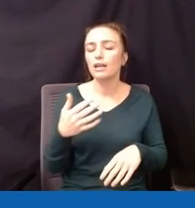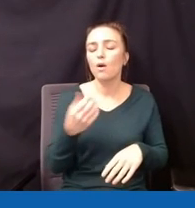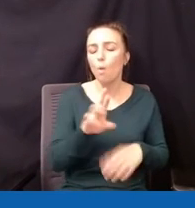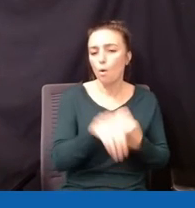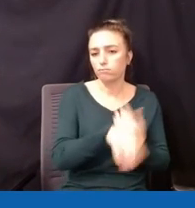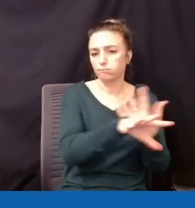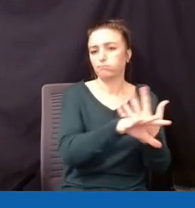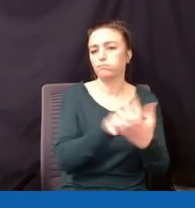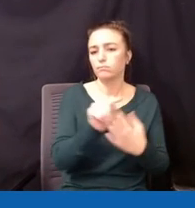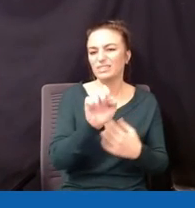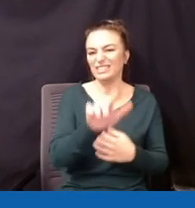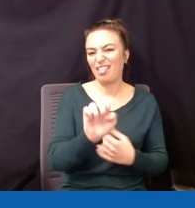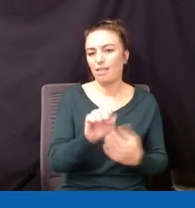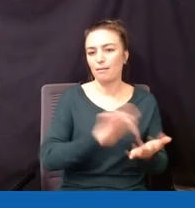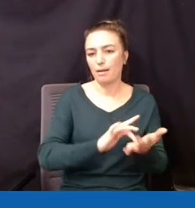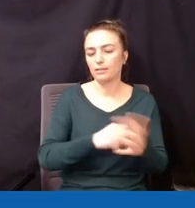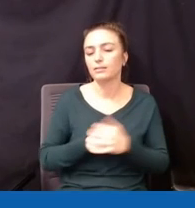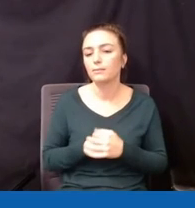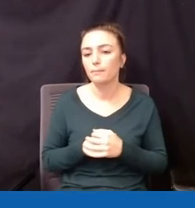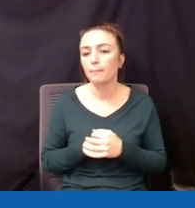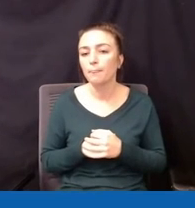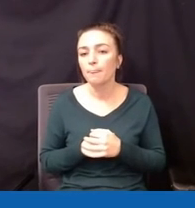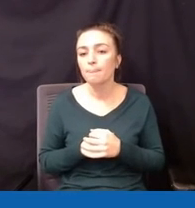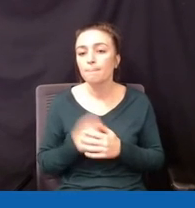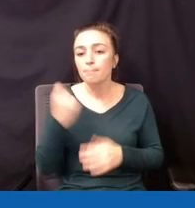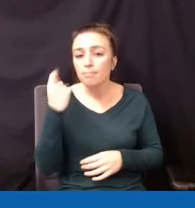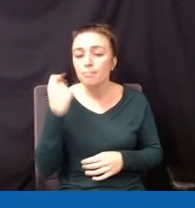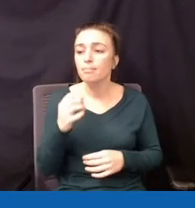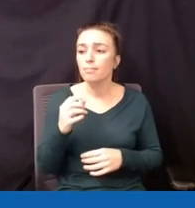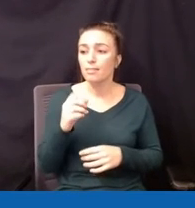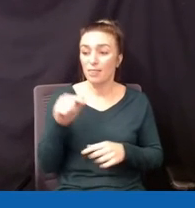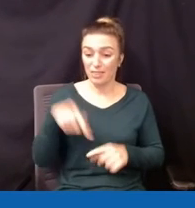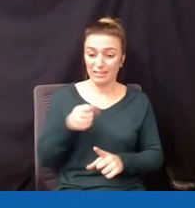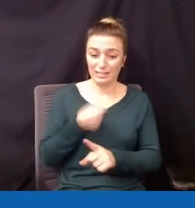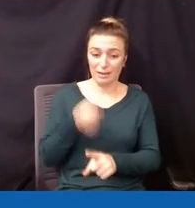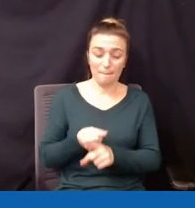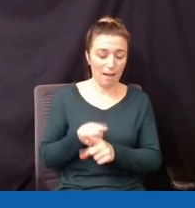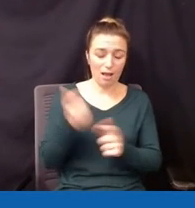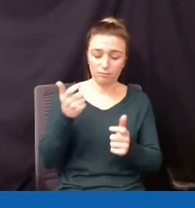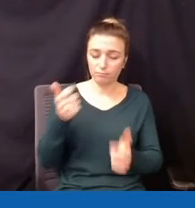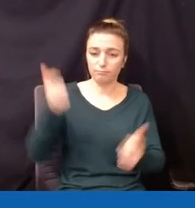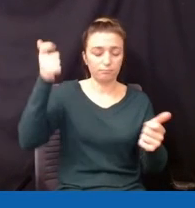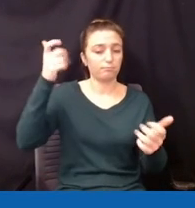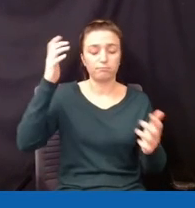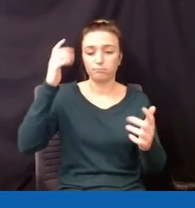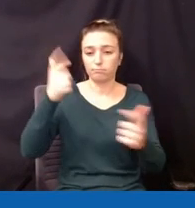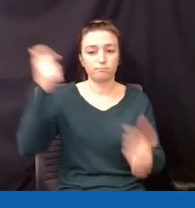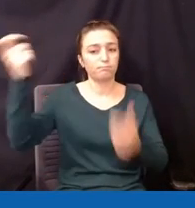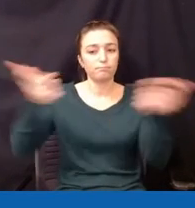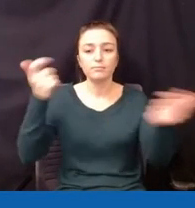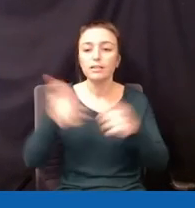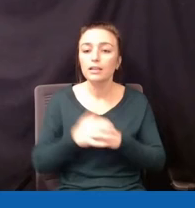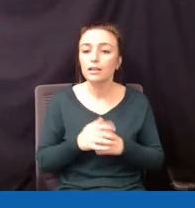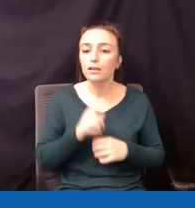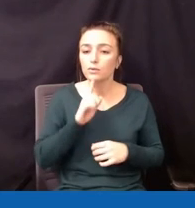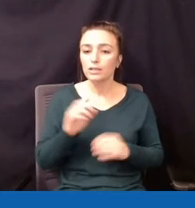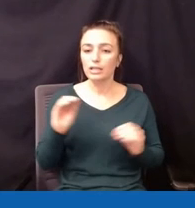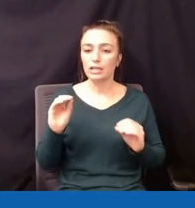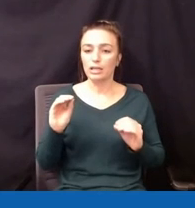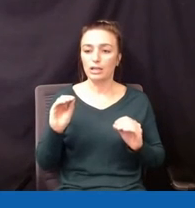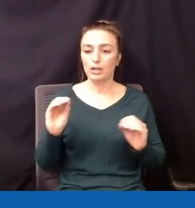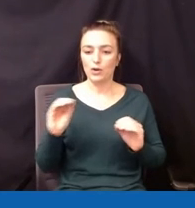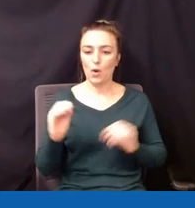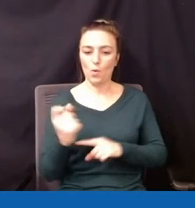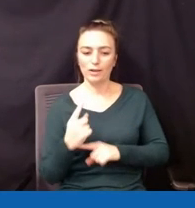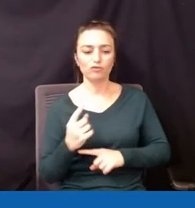global impact of this work has been enormous, Erica. This is now a kind of an innovation that is no longer, there's no equipoise, there's no question, does it work?